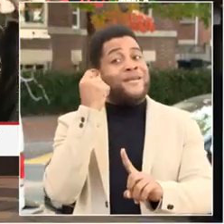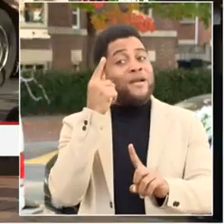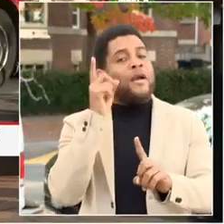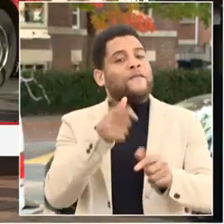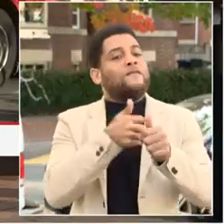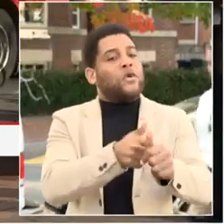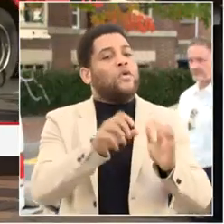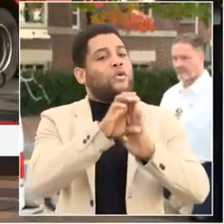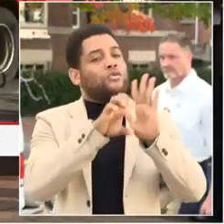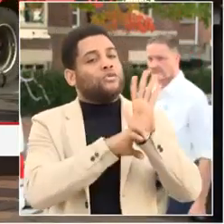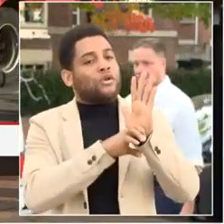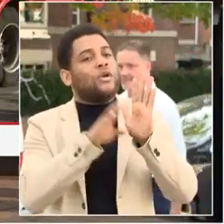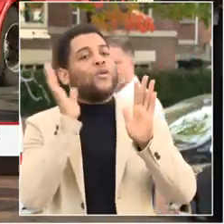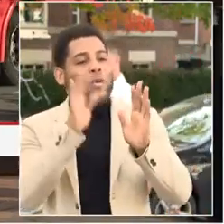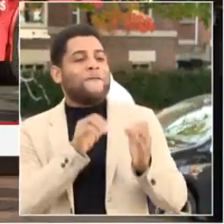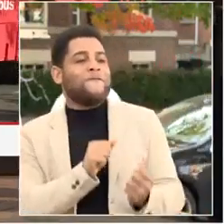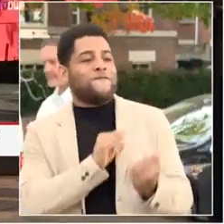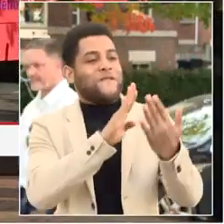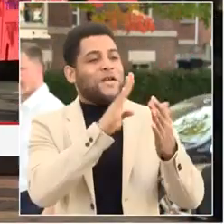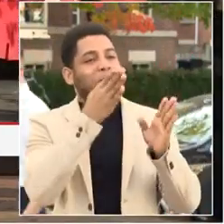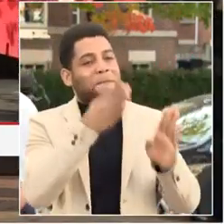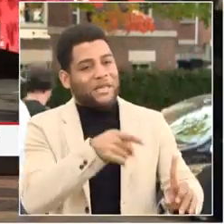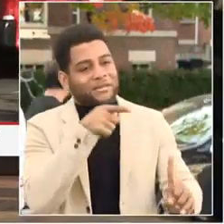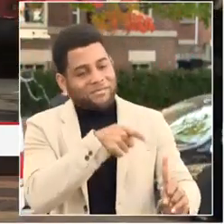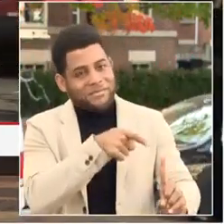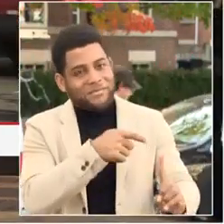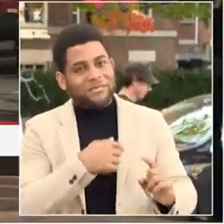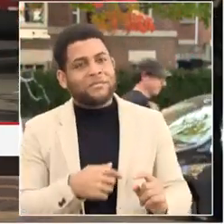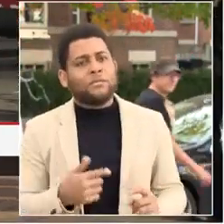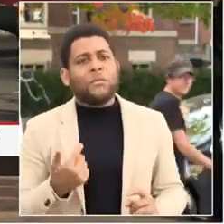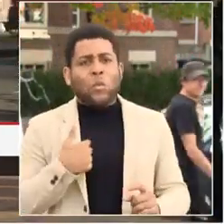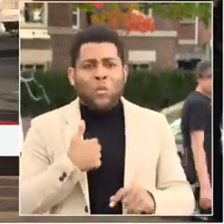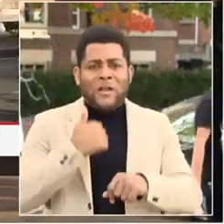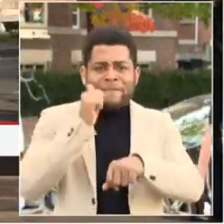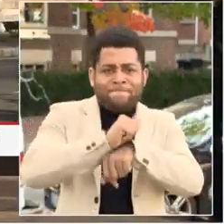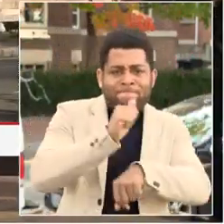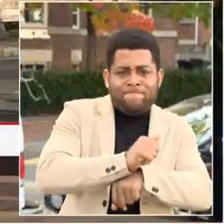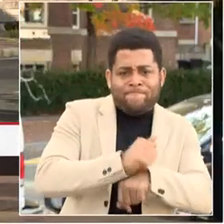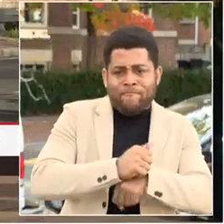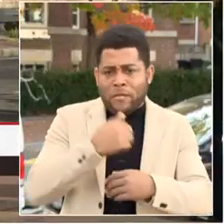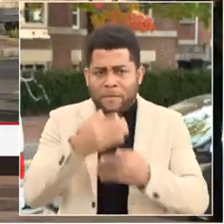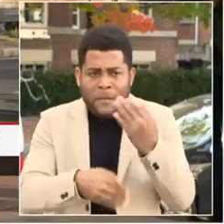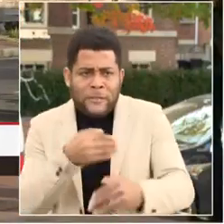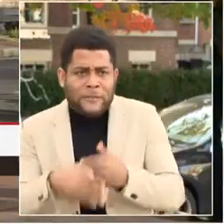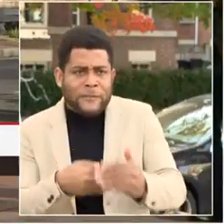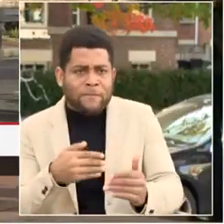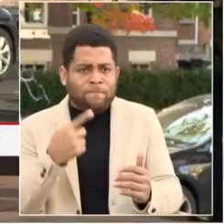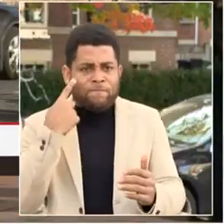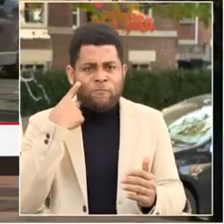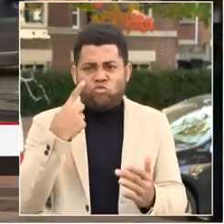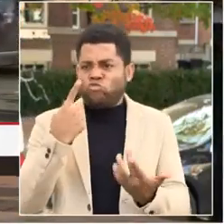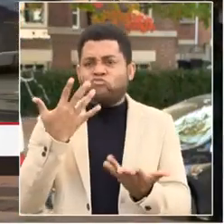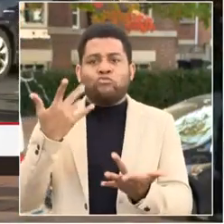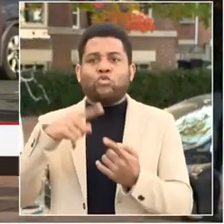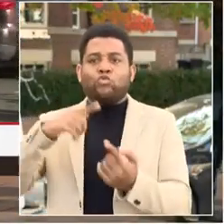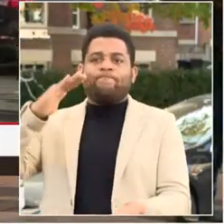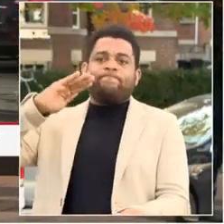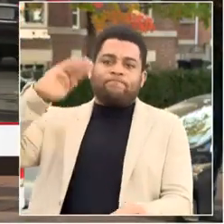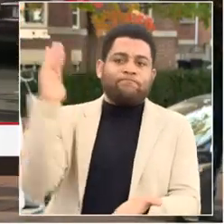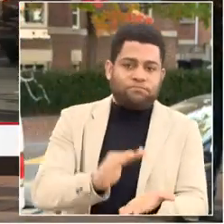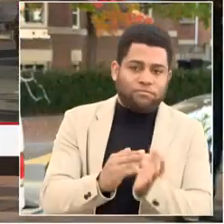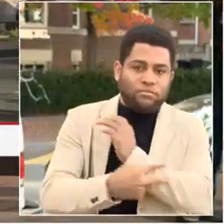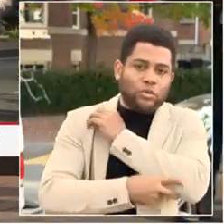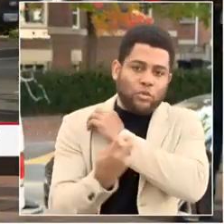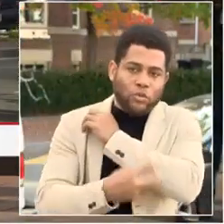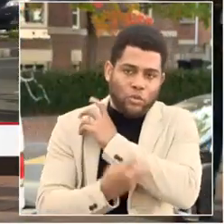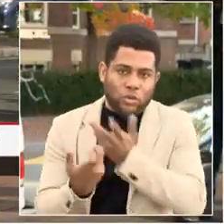very feverishly in different areas to continue with the decrease in that area. Confirmation or the nomination hearing with the